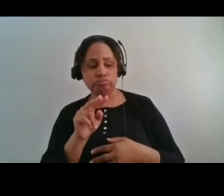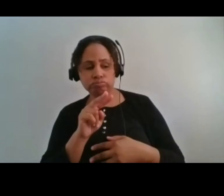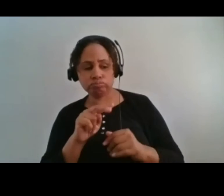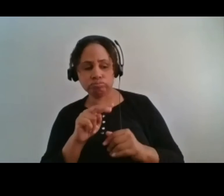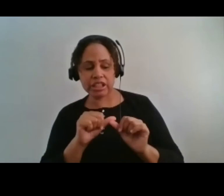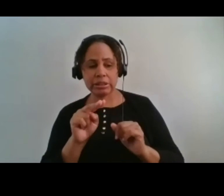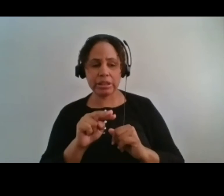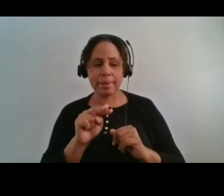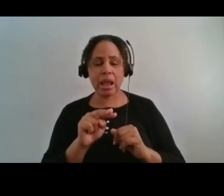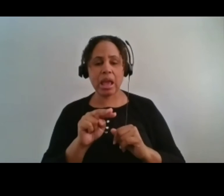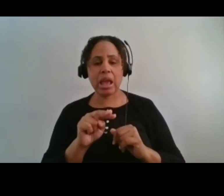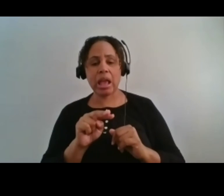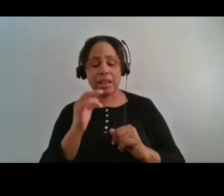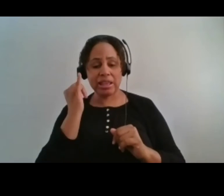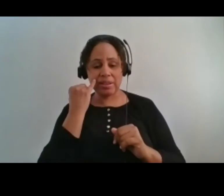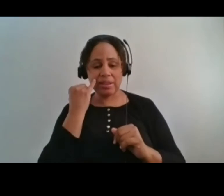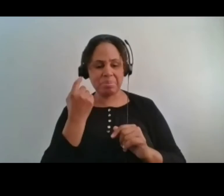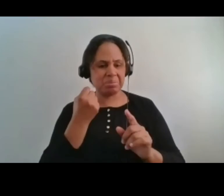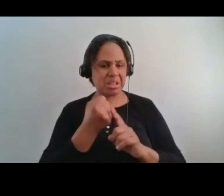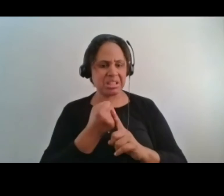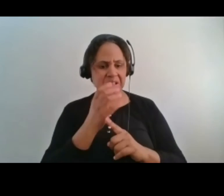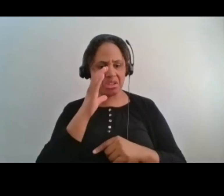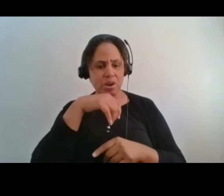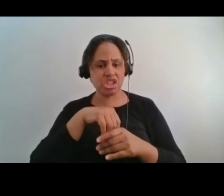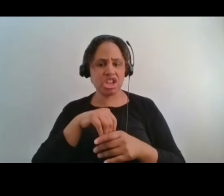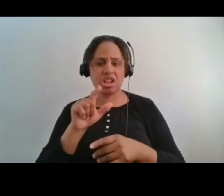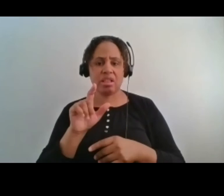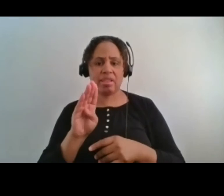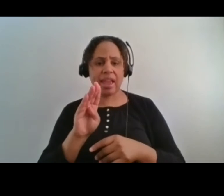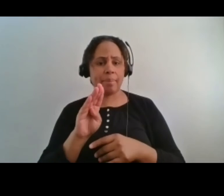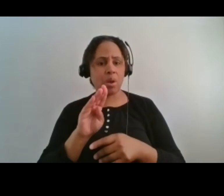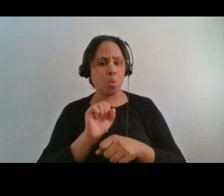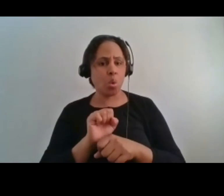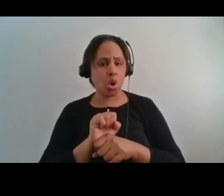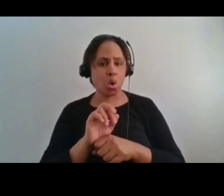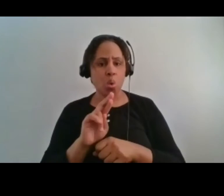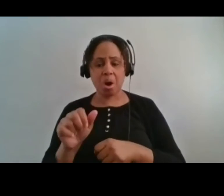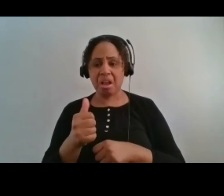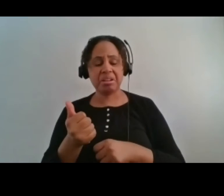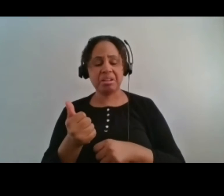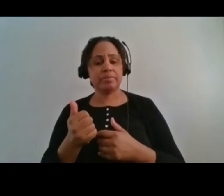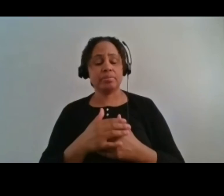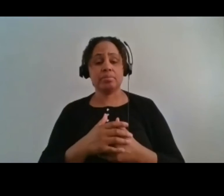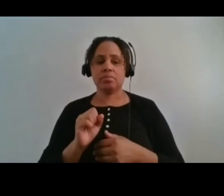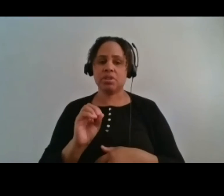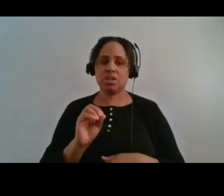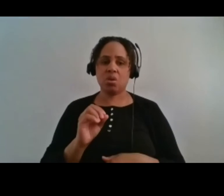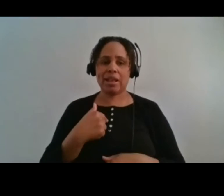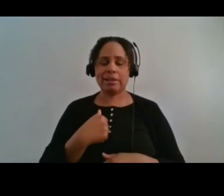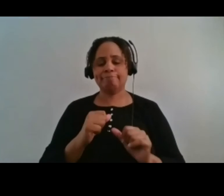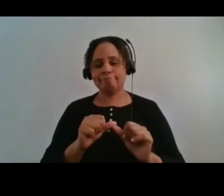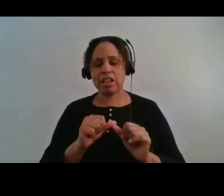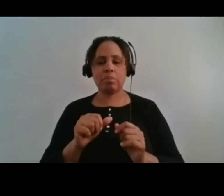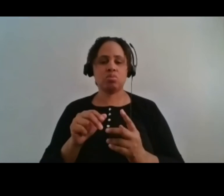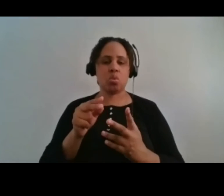that unusual that shows up in your lab work or anything else. So I kind of kept an eye on it